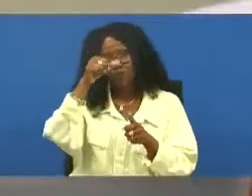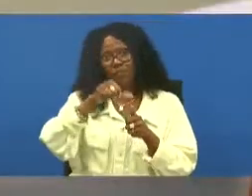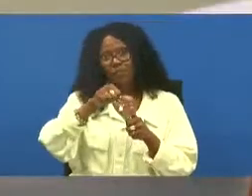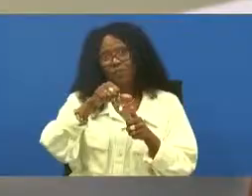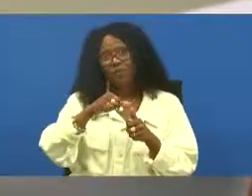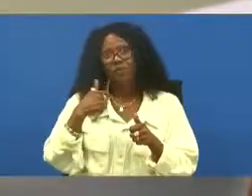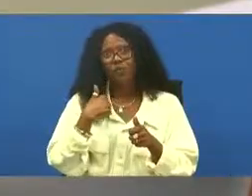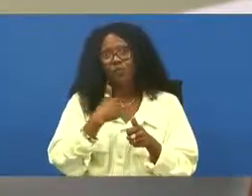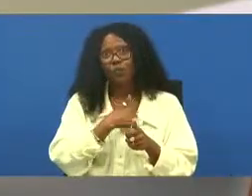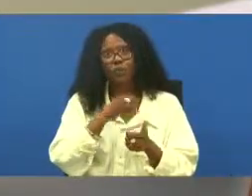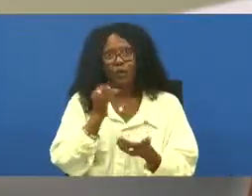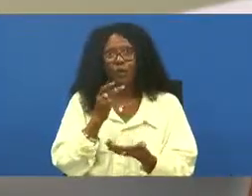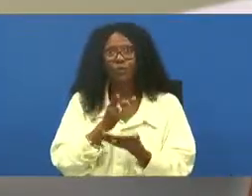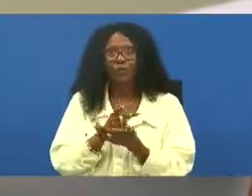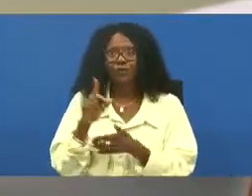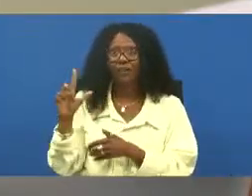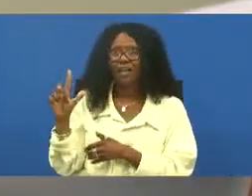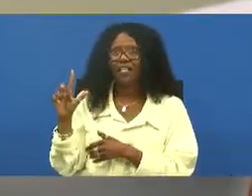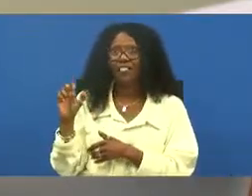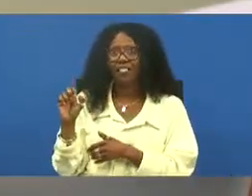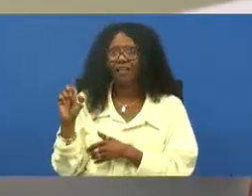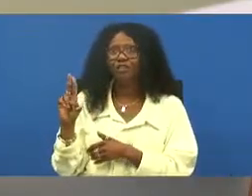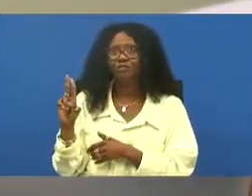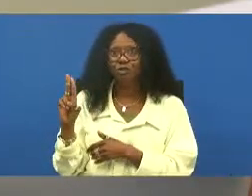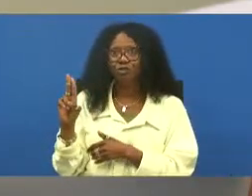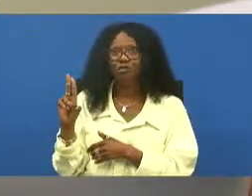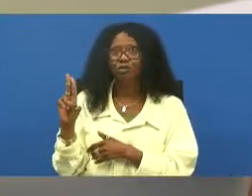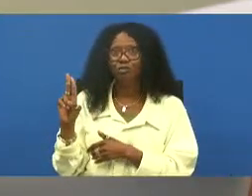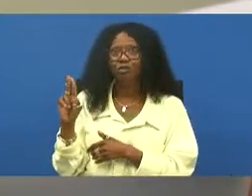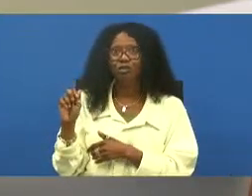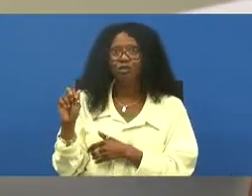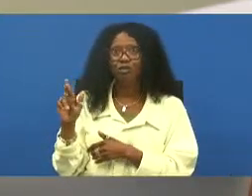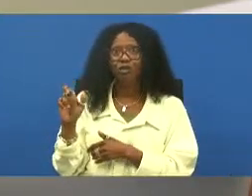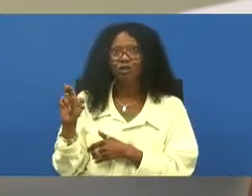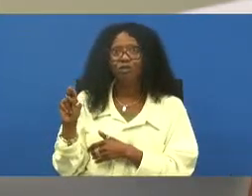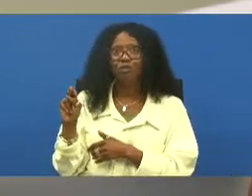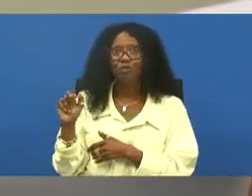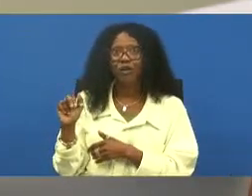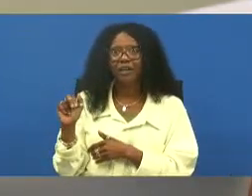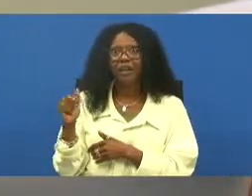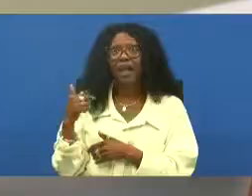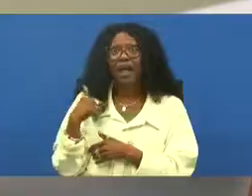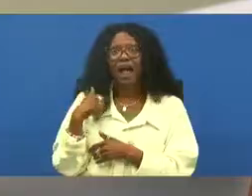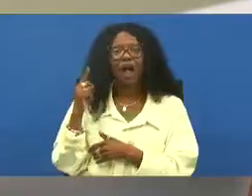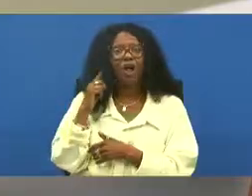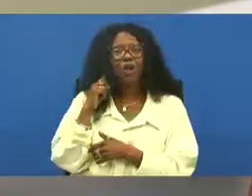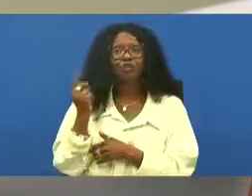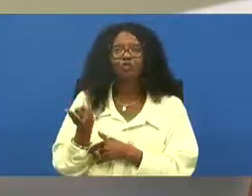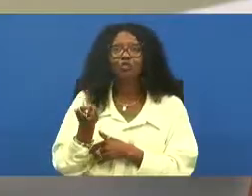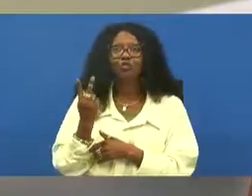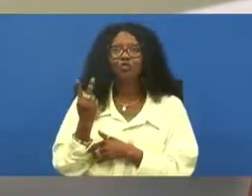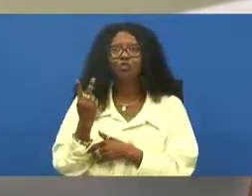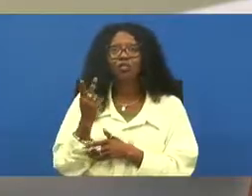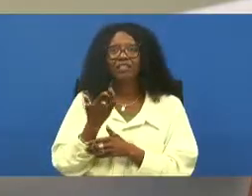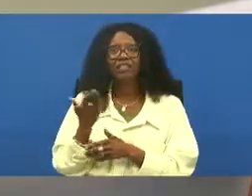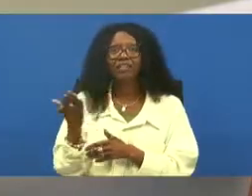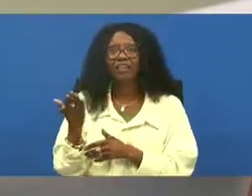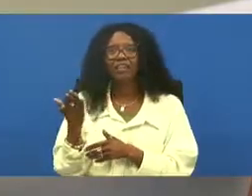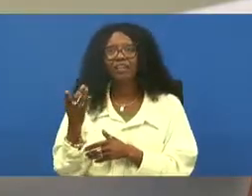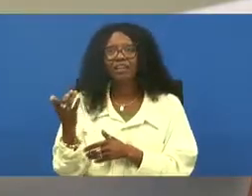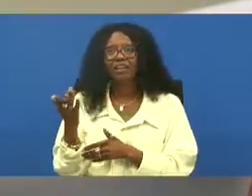we approved the LSU arena, I know I heard two things from the general public. One, some just didn't